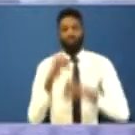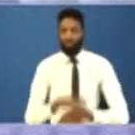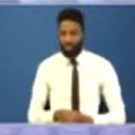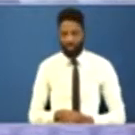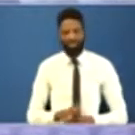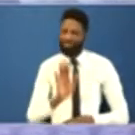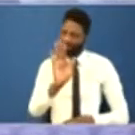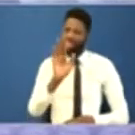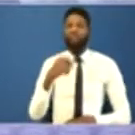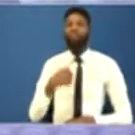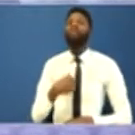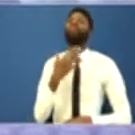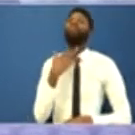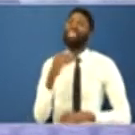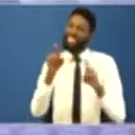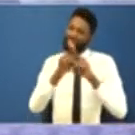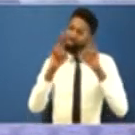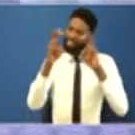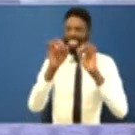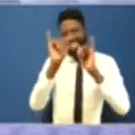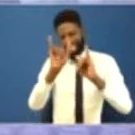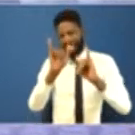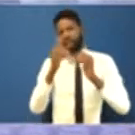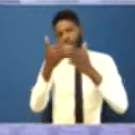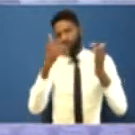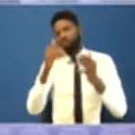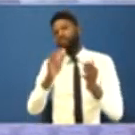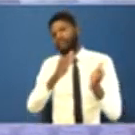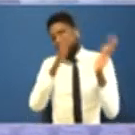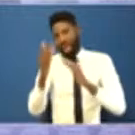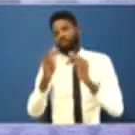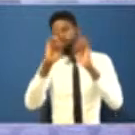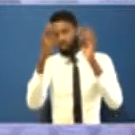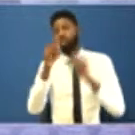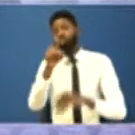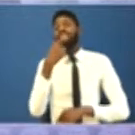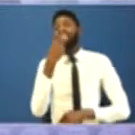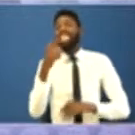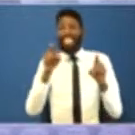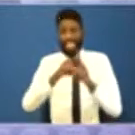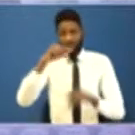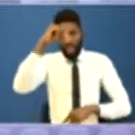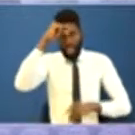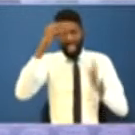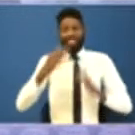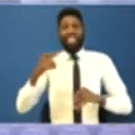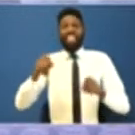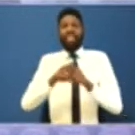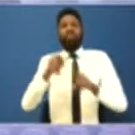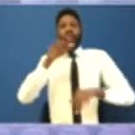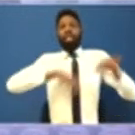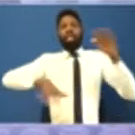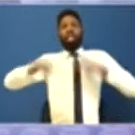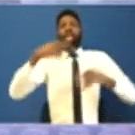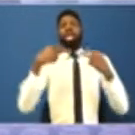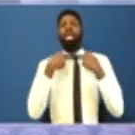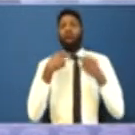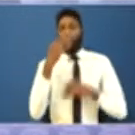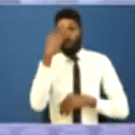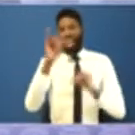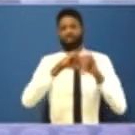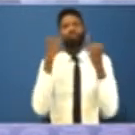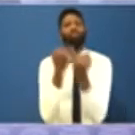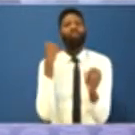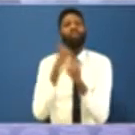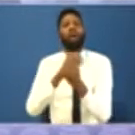to stay on that matter for a bit before we move so you mean as governor you will be helpless just because institutions are not working so you